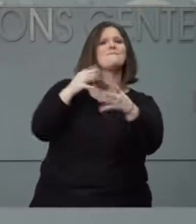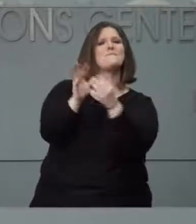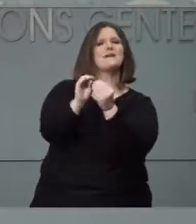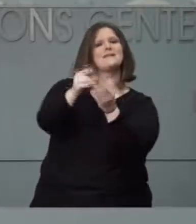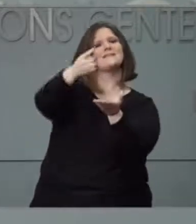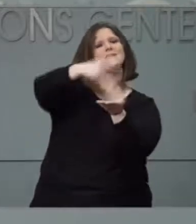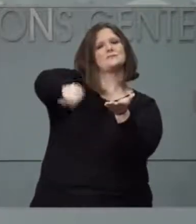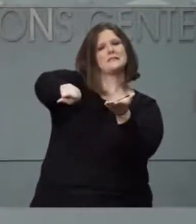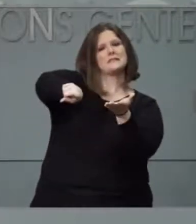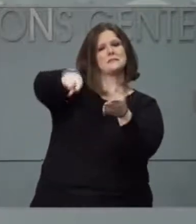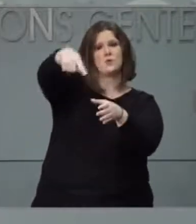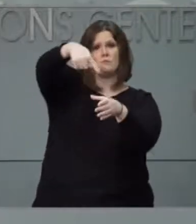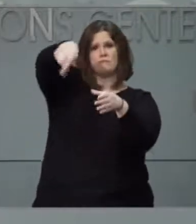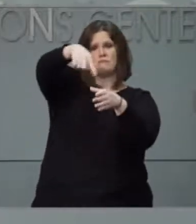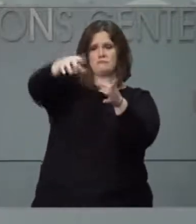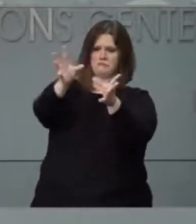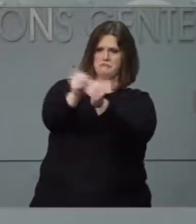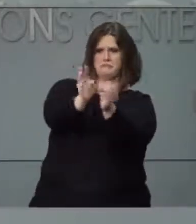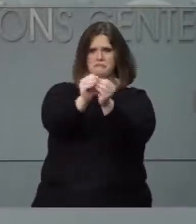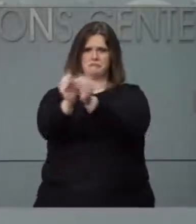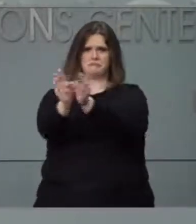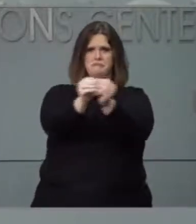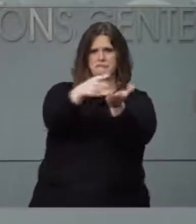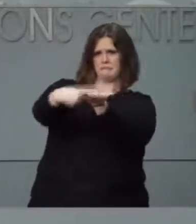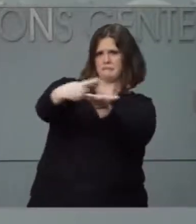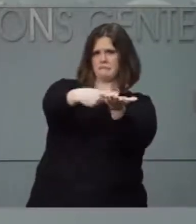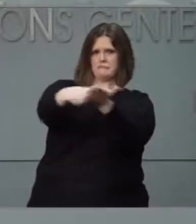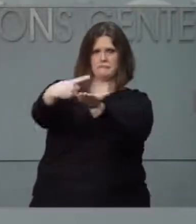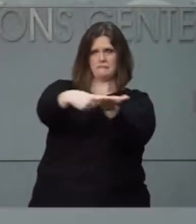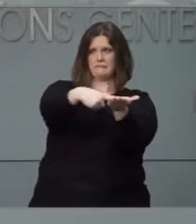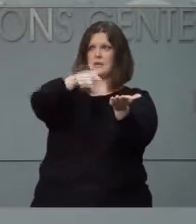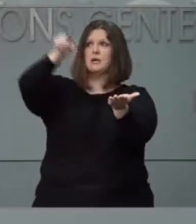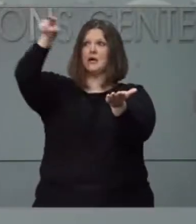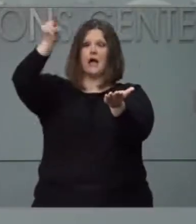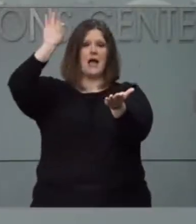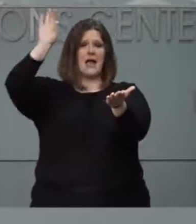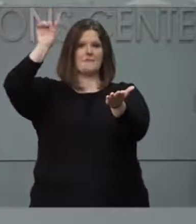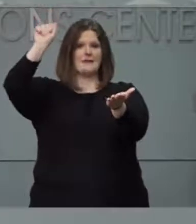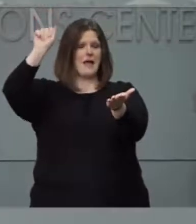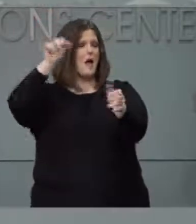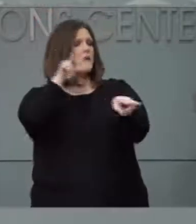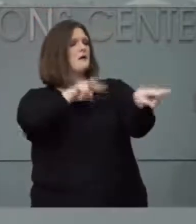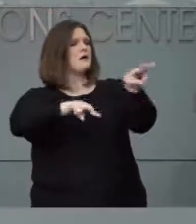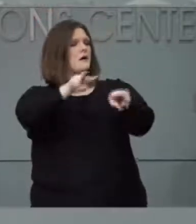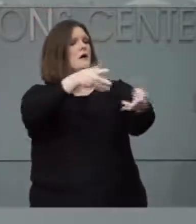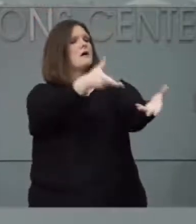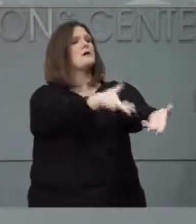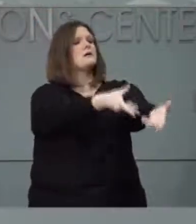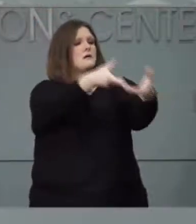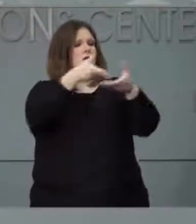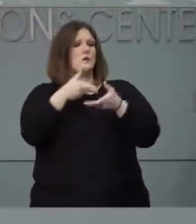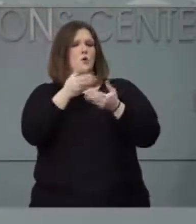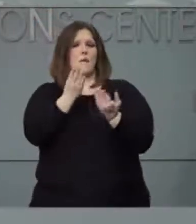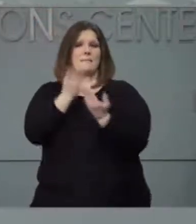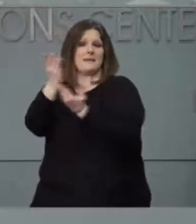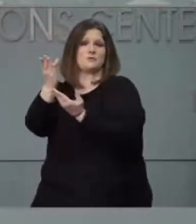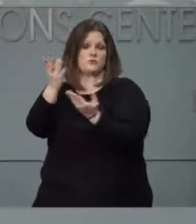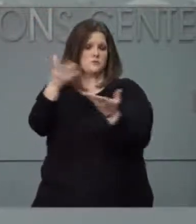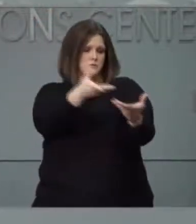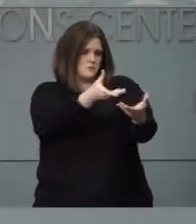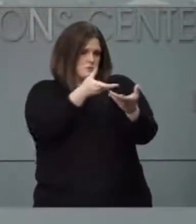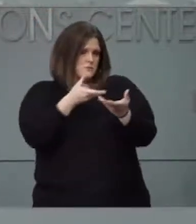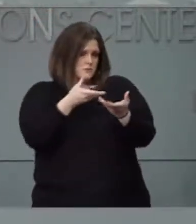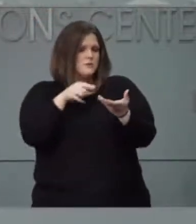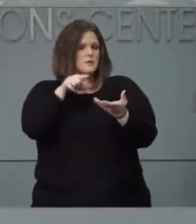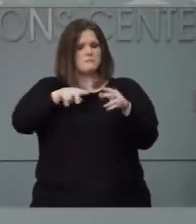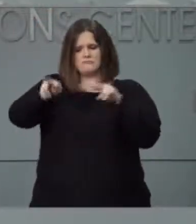that public advisory meeting, that the FDA will be able to wrap up their work, integrate all of that feedback into what